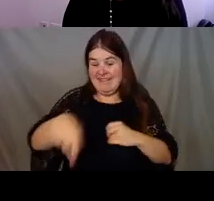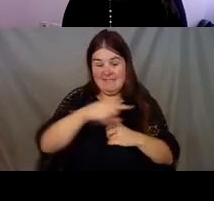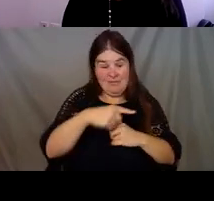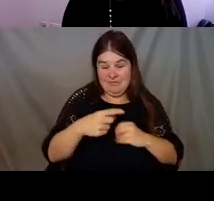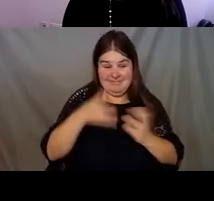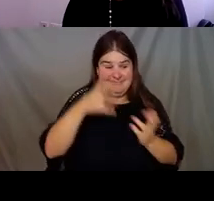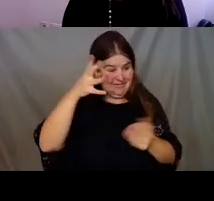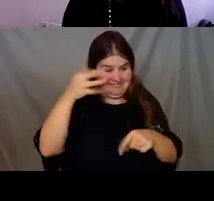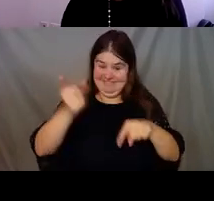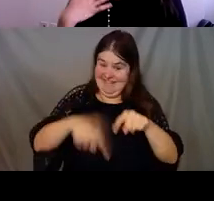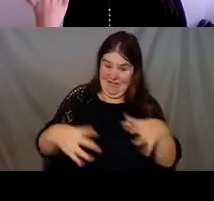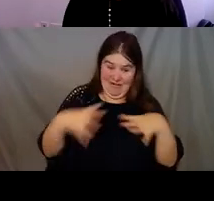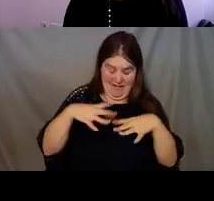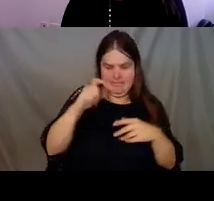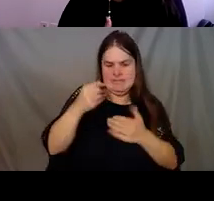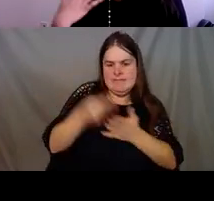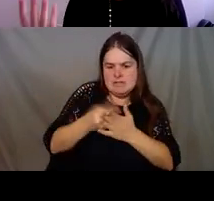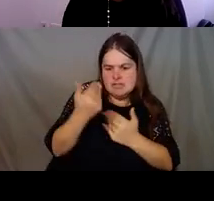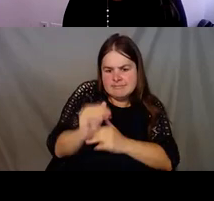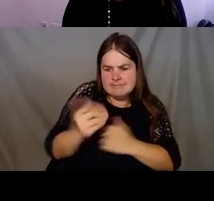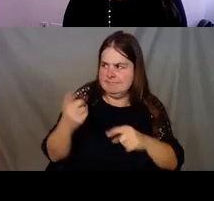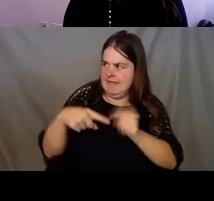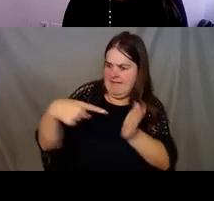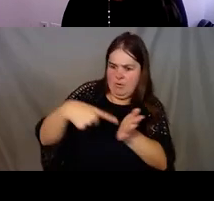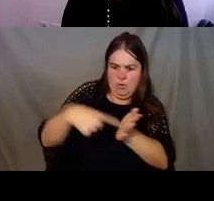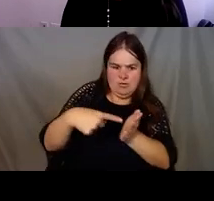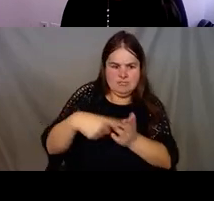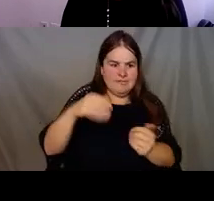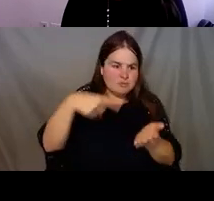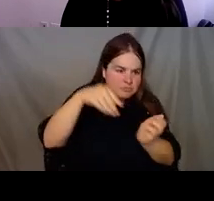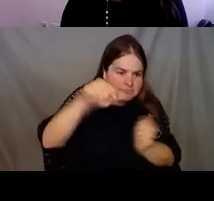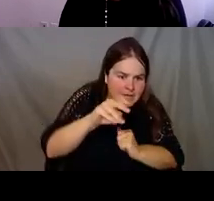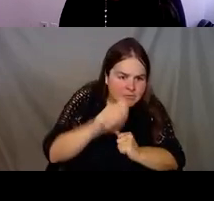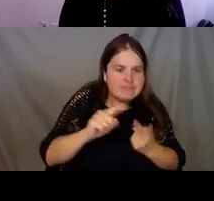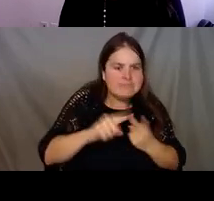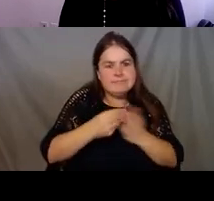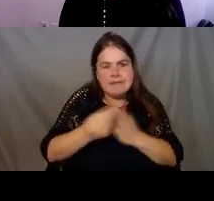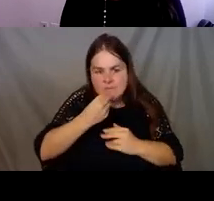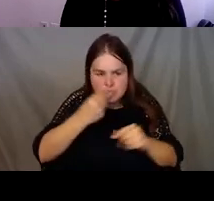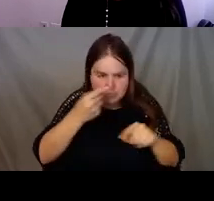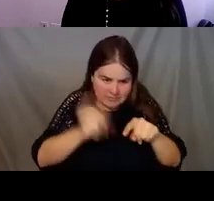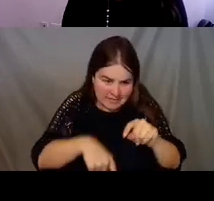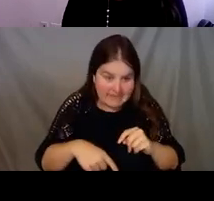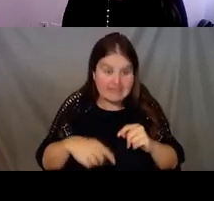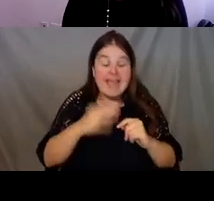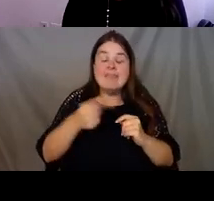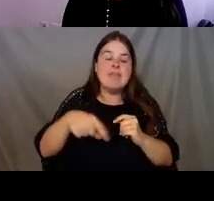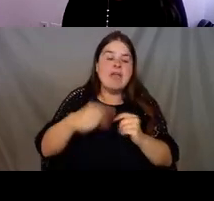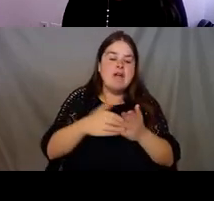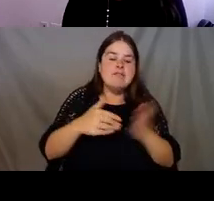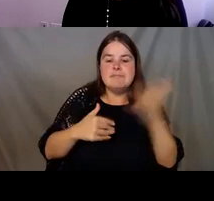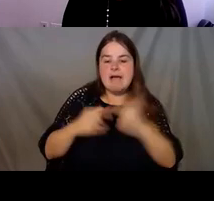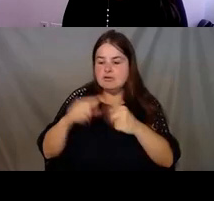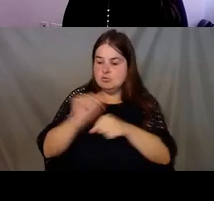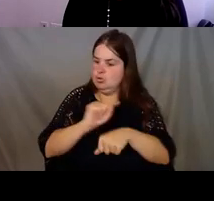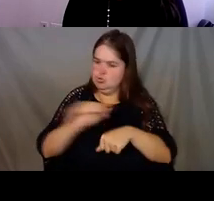due to financial constraints, right? You have to pay rent, you need to buy food. And return to work too early, with some